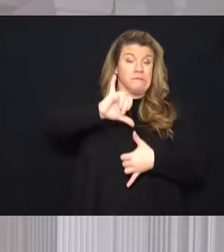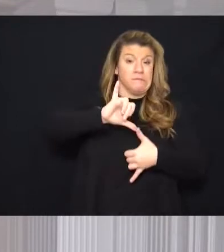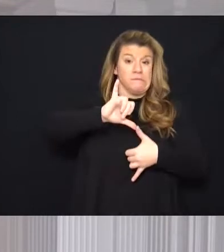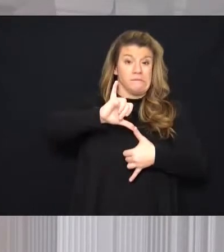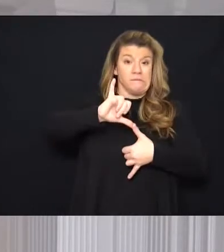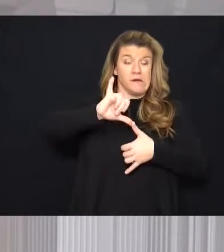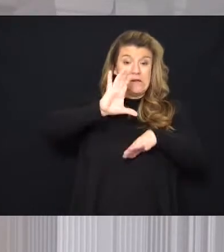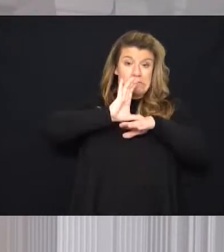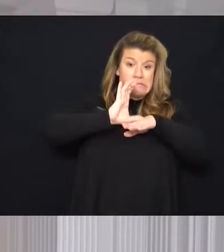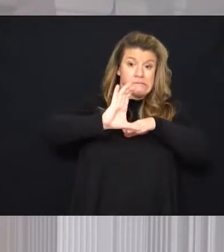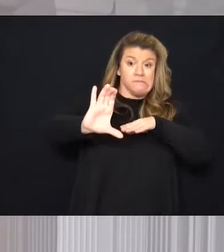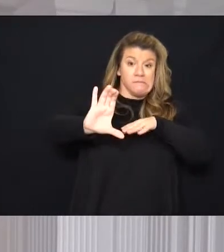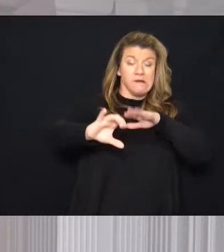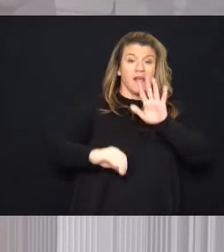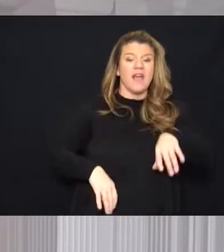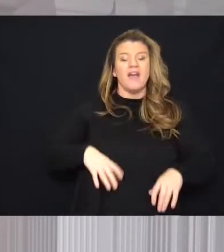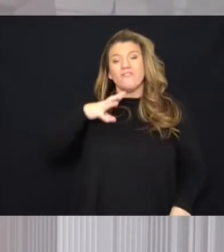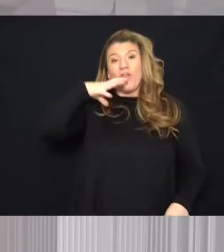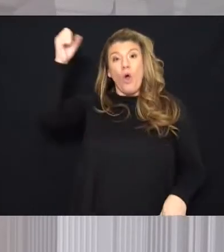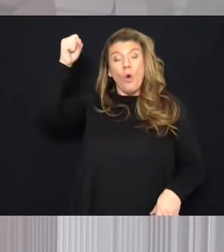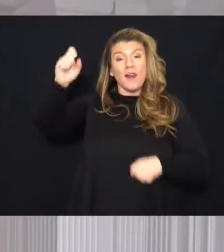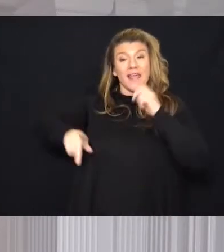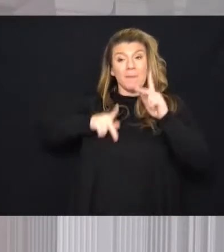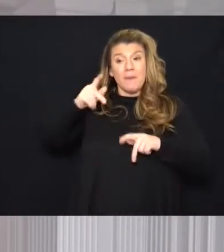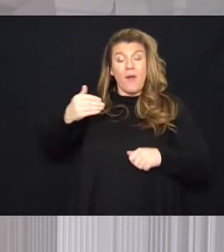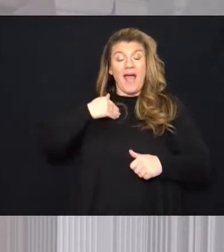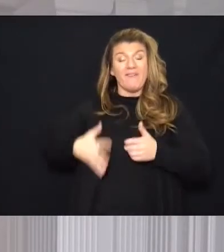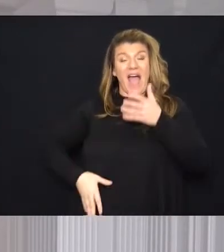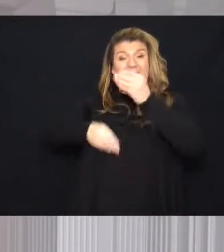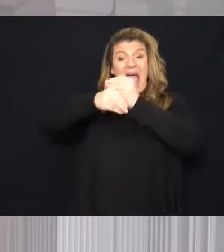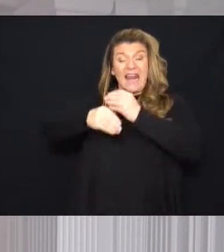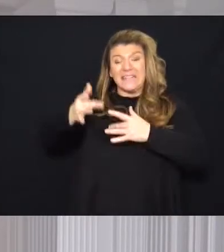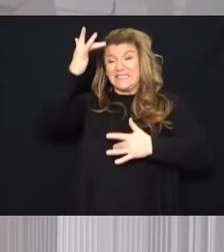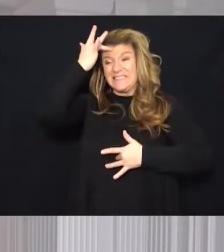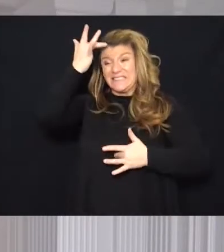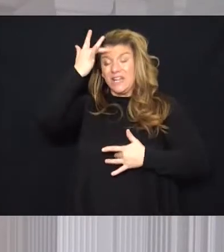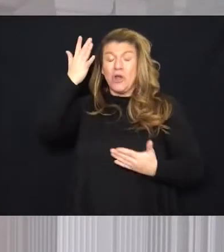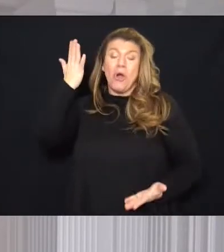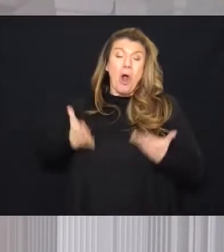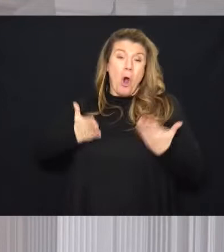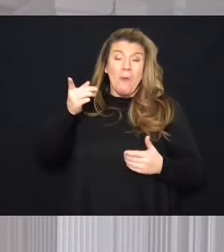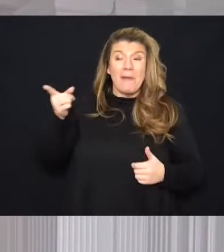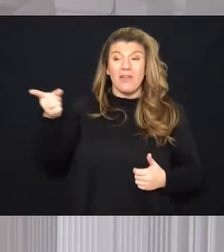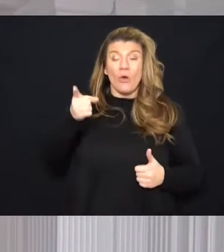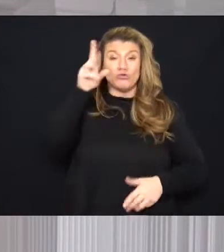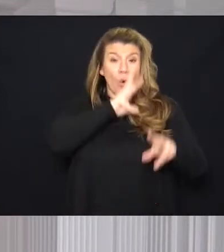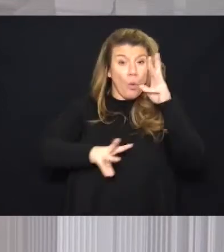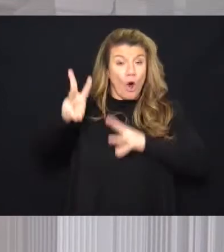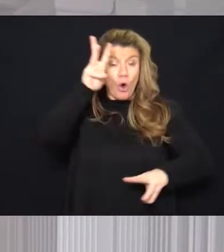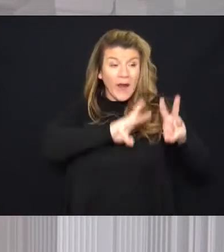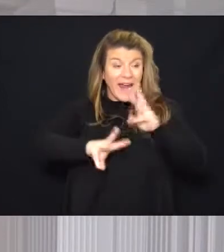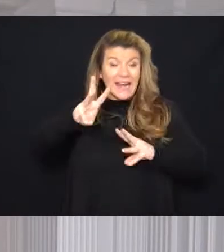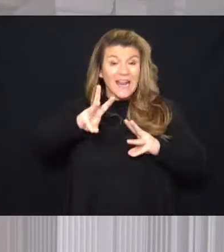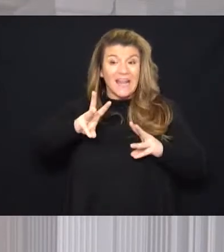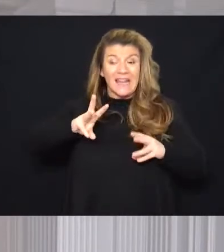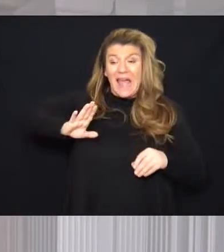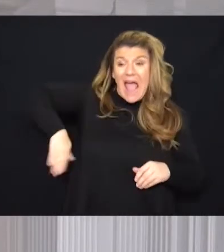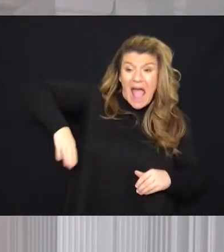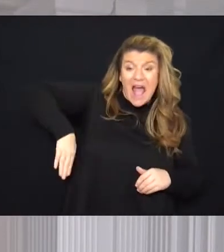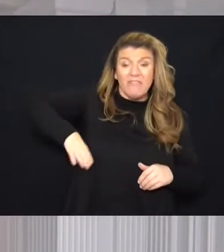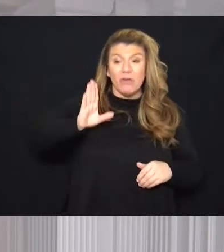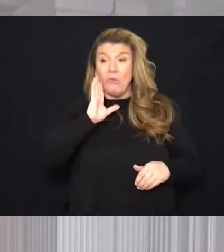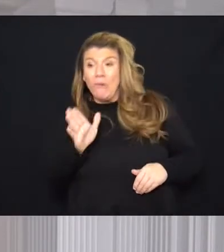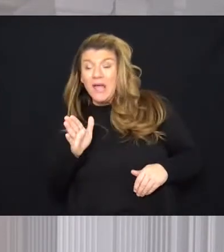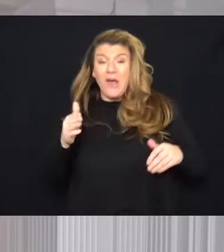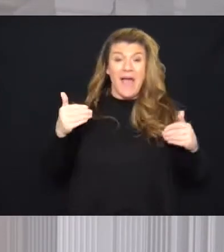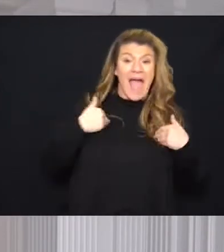the elderly and those that have a bunch of chronic illnesses, or maybe those that are worried or have COVID and everything, they